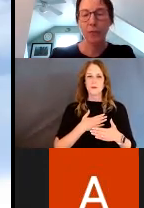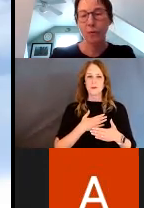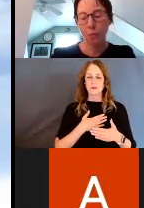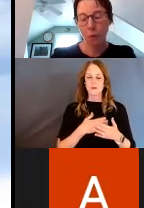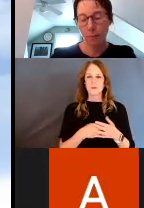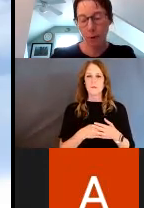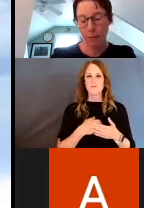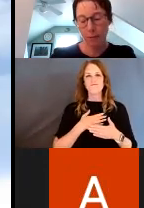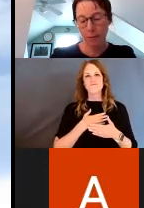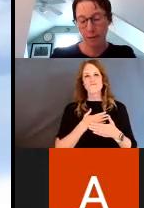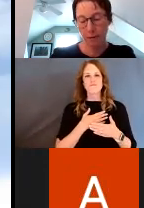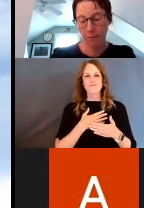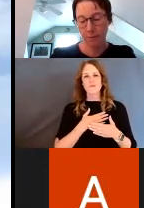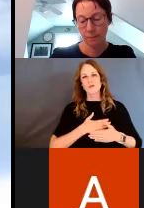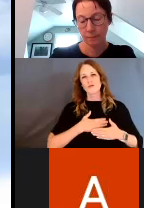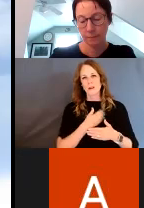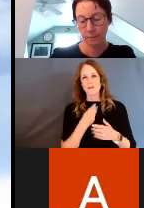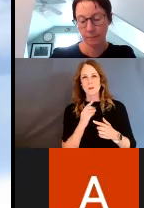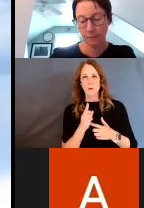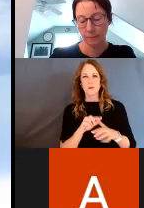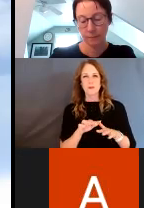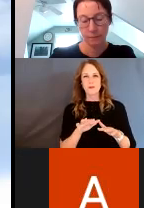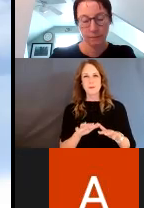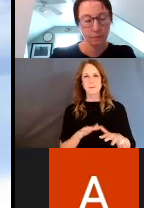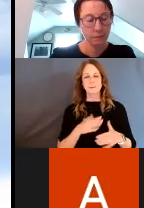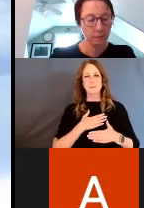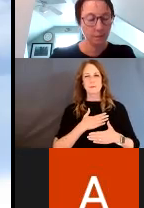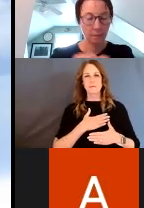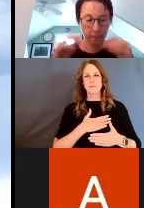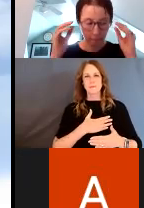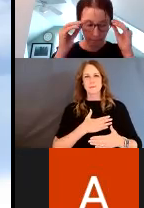Enjoy a few more moments here.